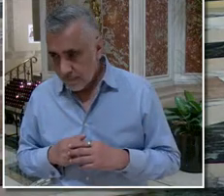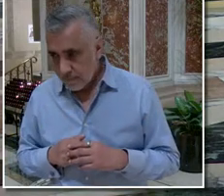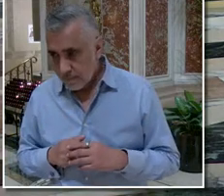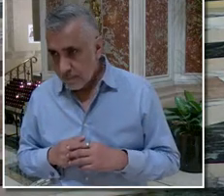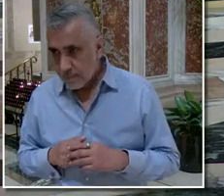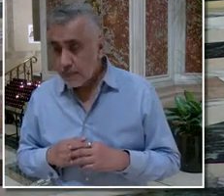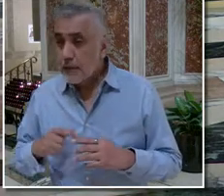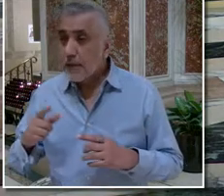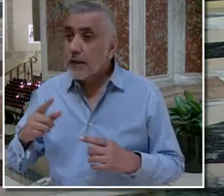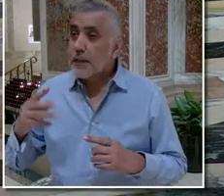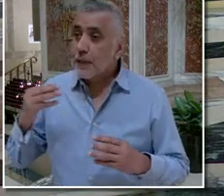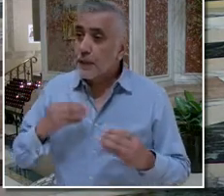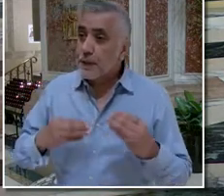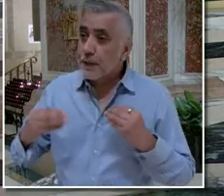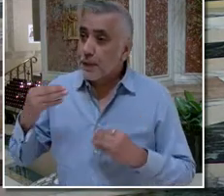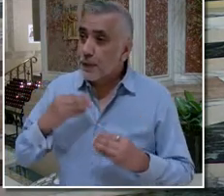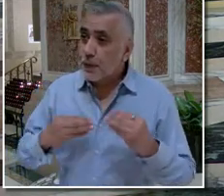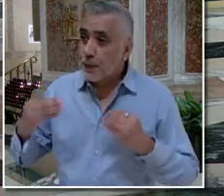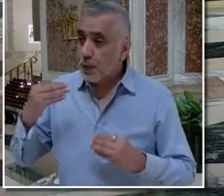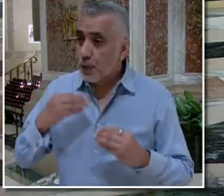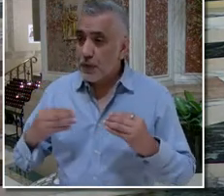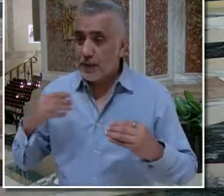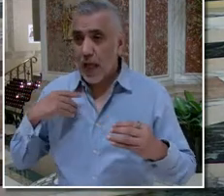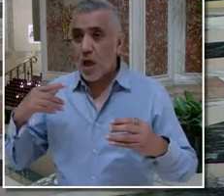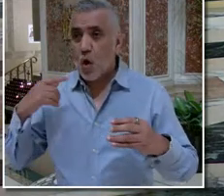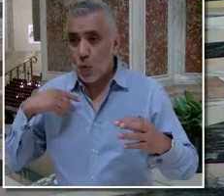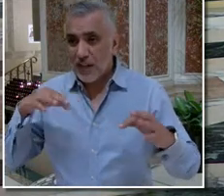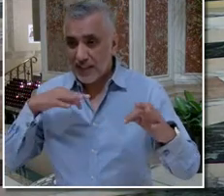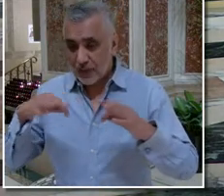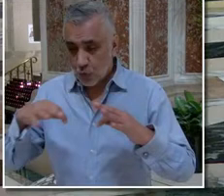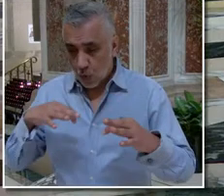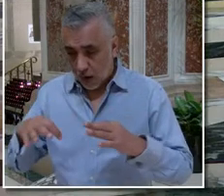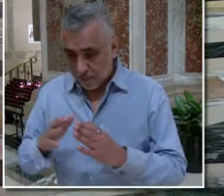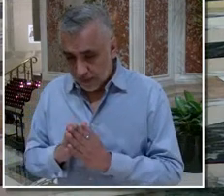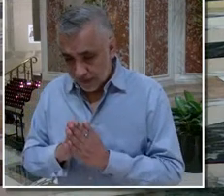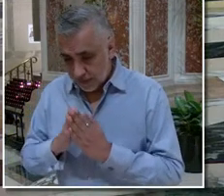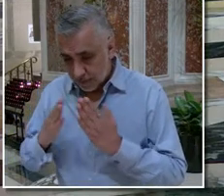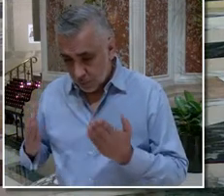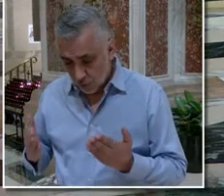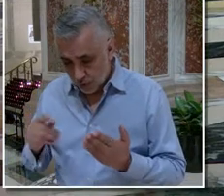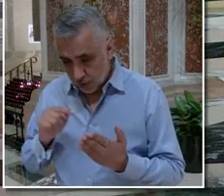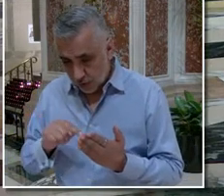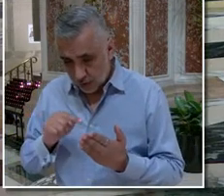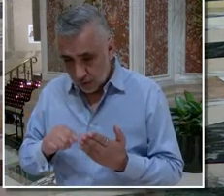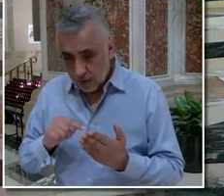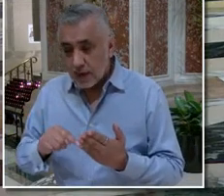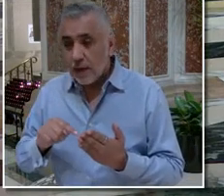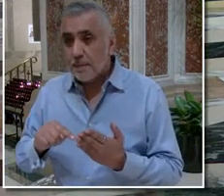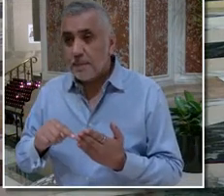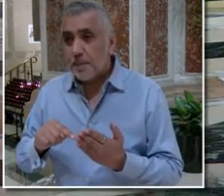La comida que se describe en el libro del